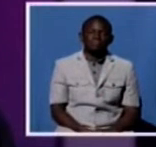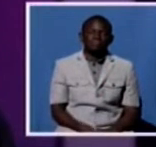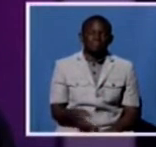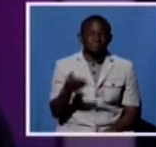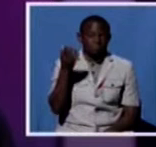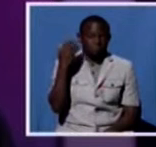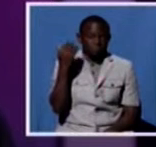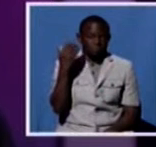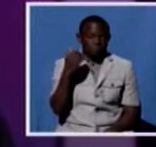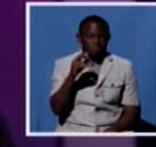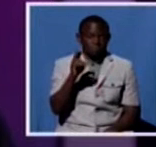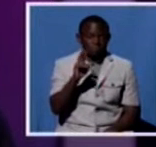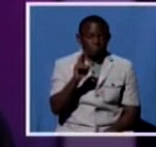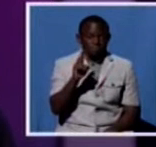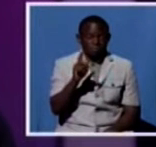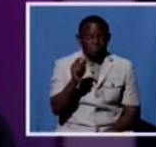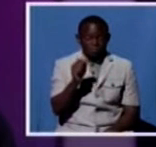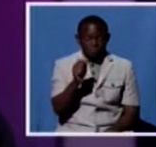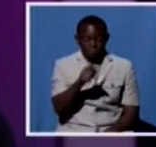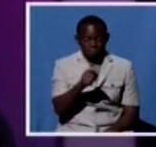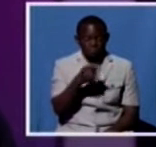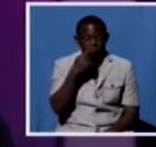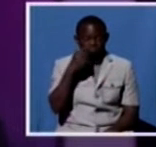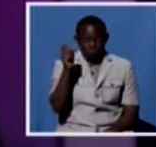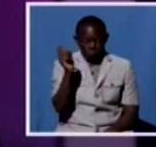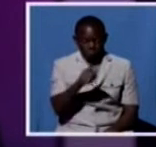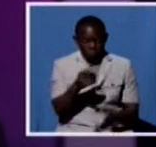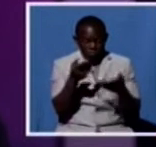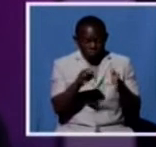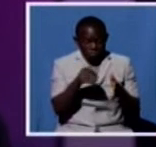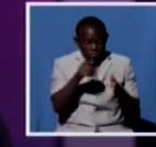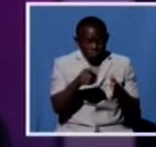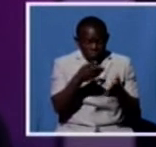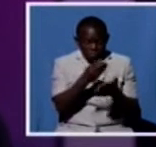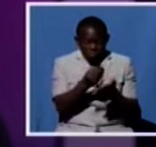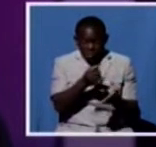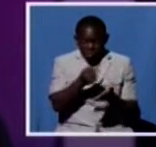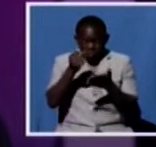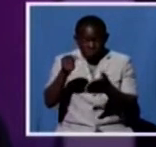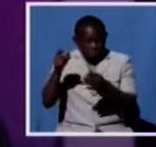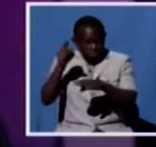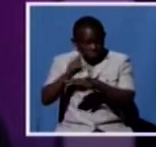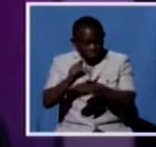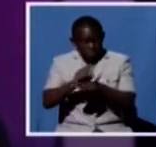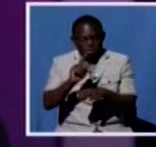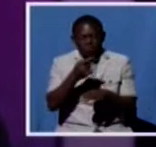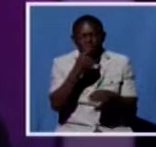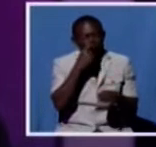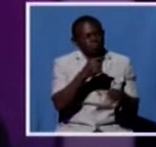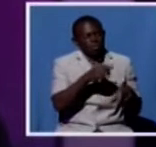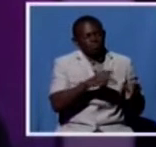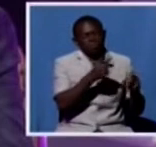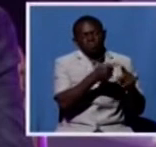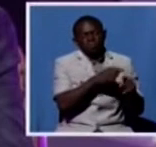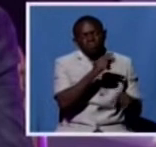engage NRFA before they on availability of funds before they commit to any project. Is this happening? Yes, yes, yes.